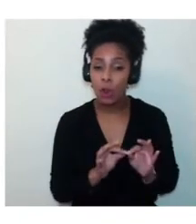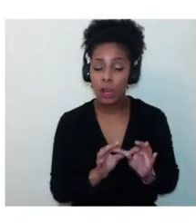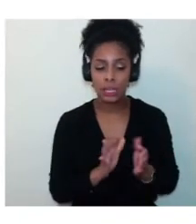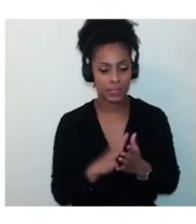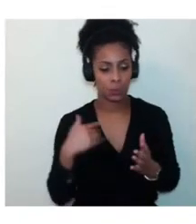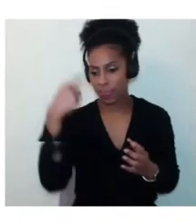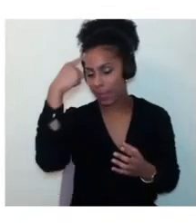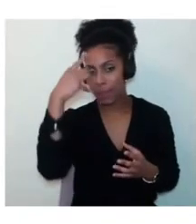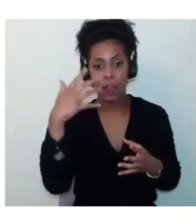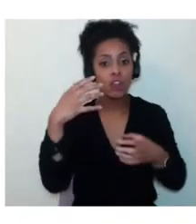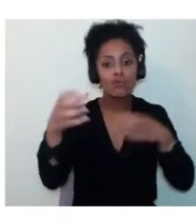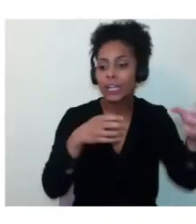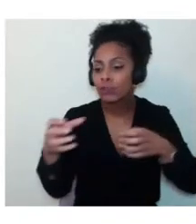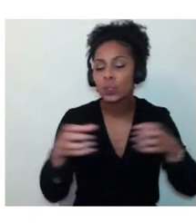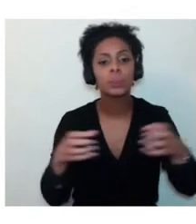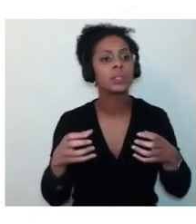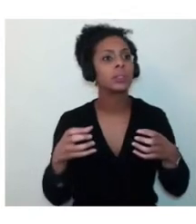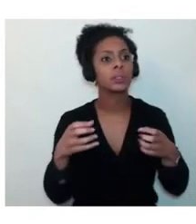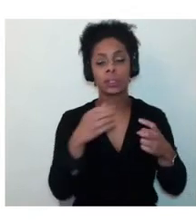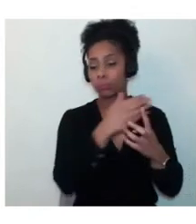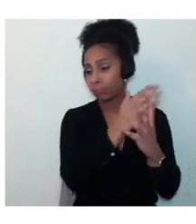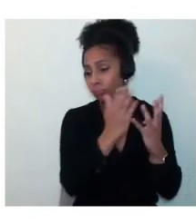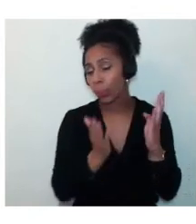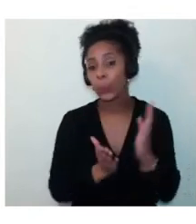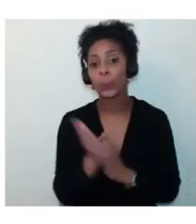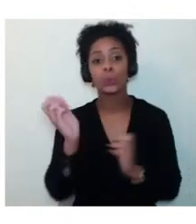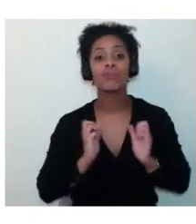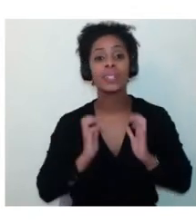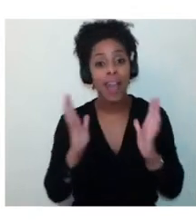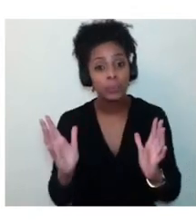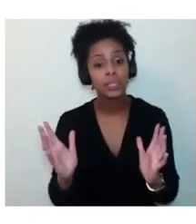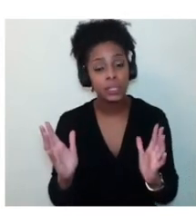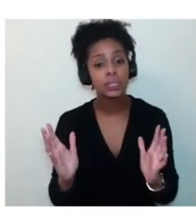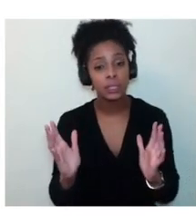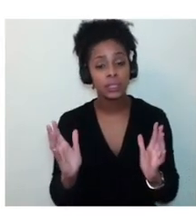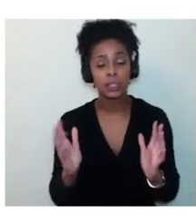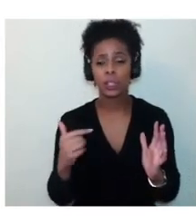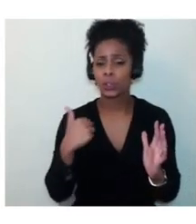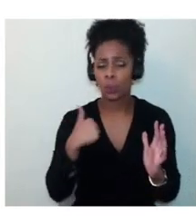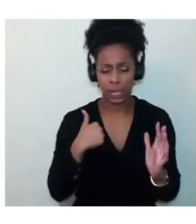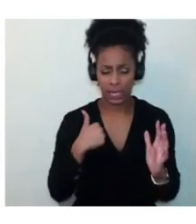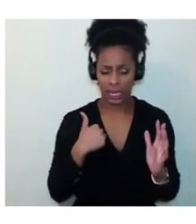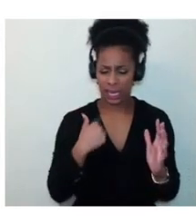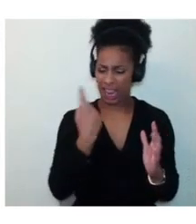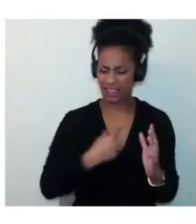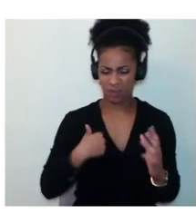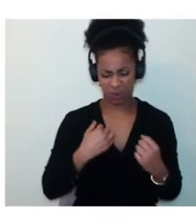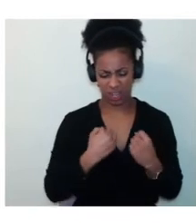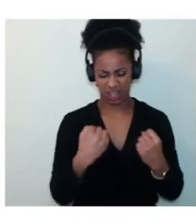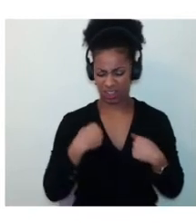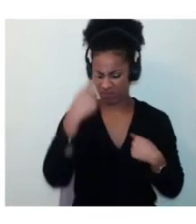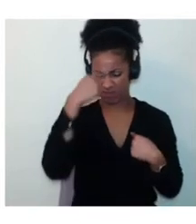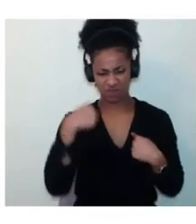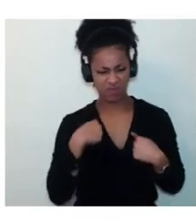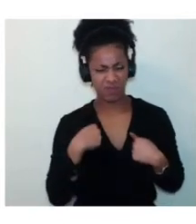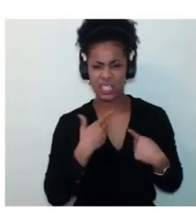for our people, and every moment that matters in between. And we've challenged ourselves saying at each of those moments, how can we make